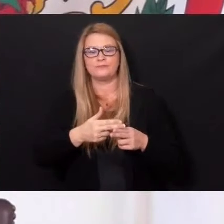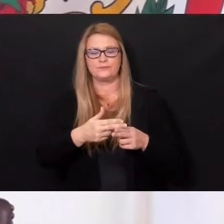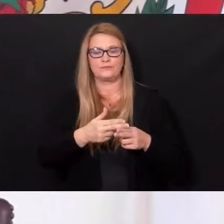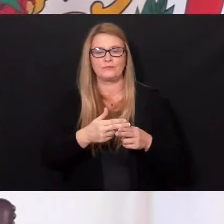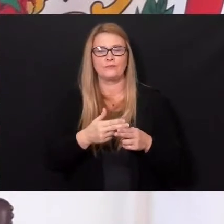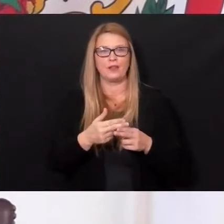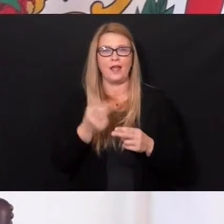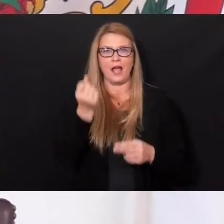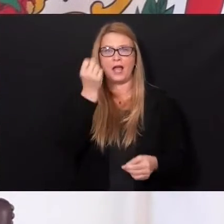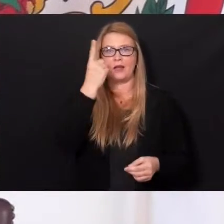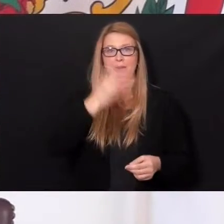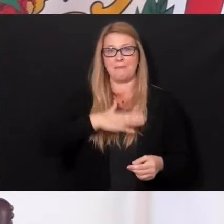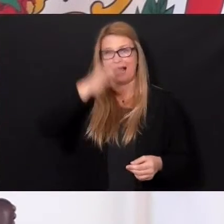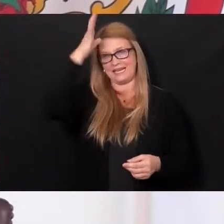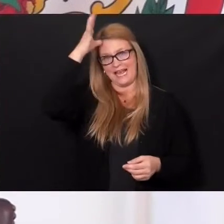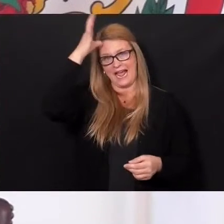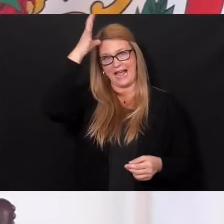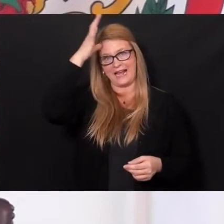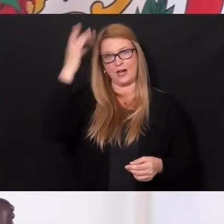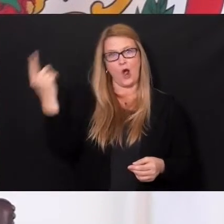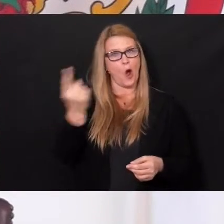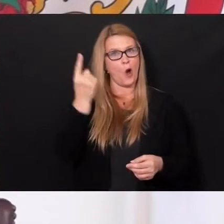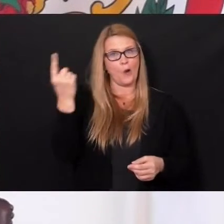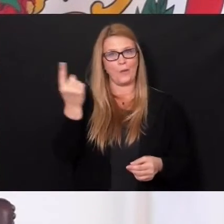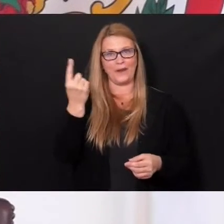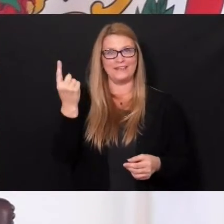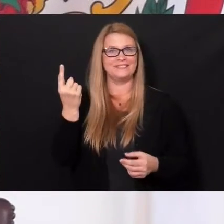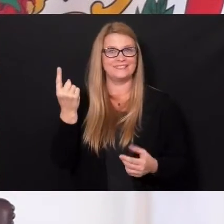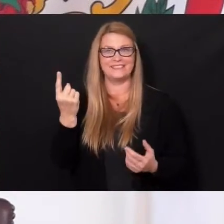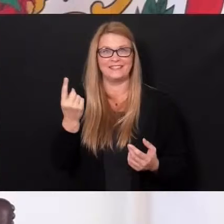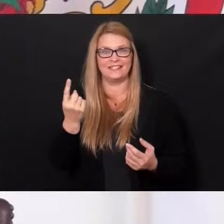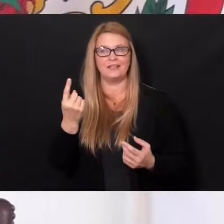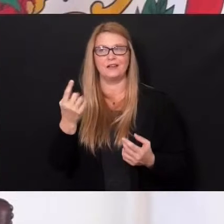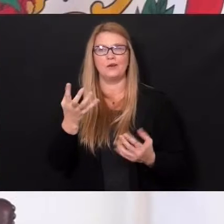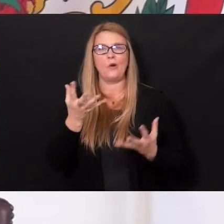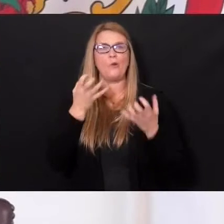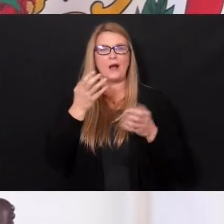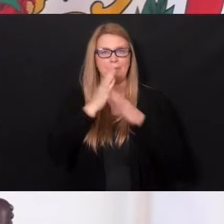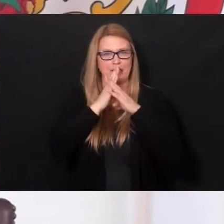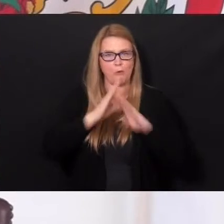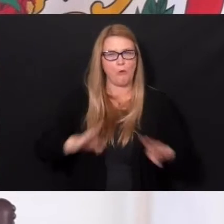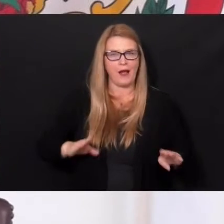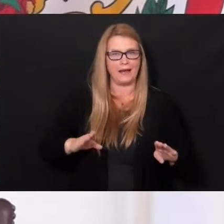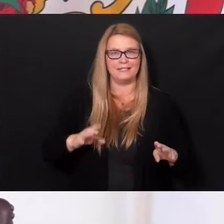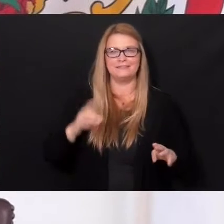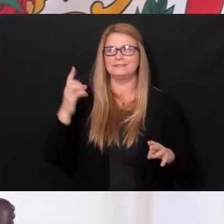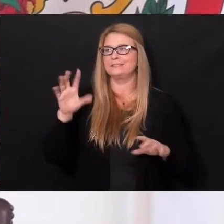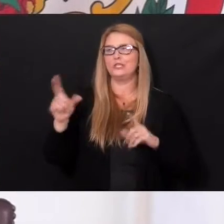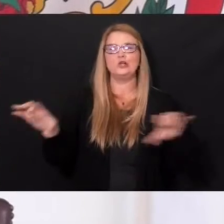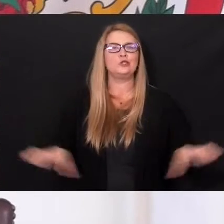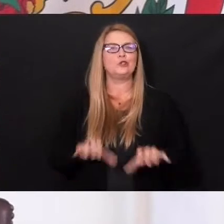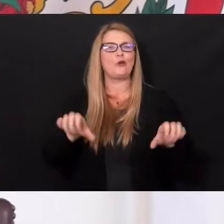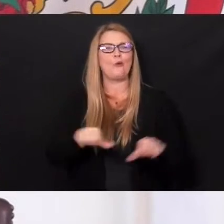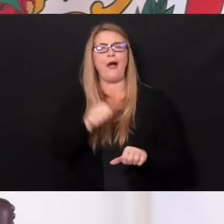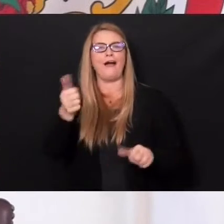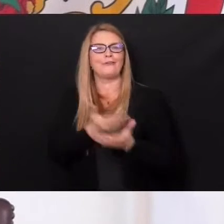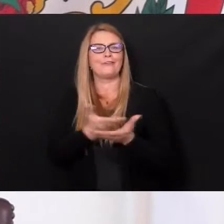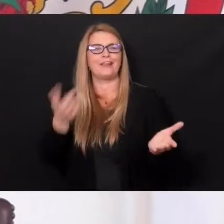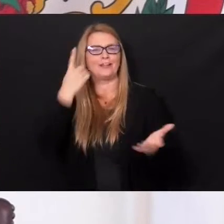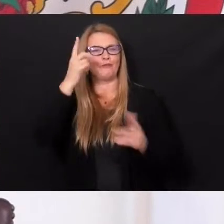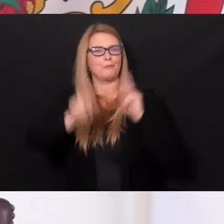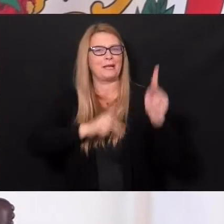theory. My dad used to do everything he did, he wanted to do it anonymously, and it drove us all crazy almost. And I said,